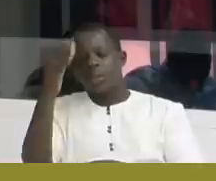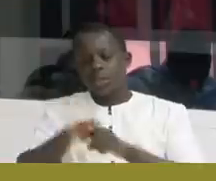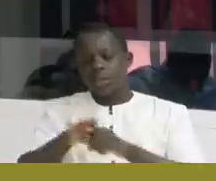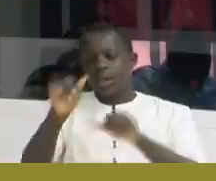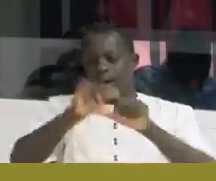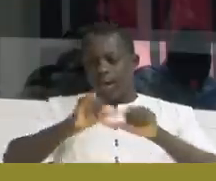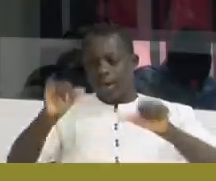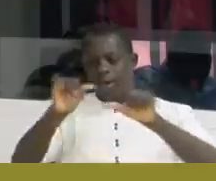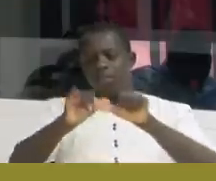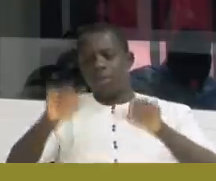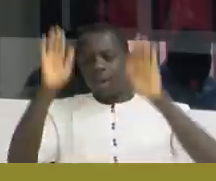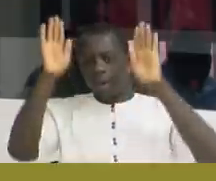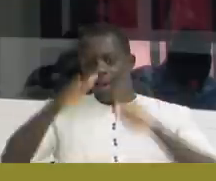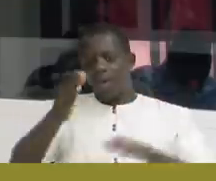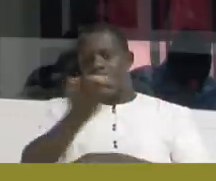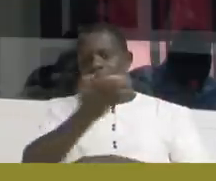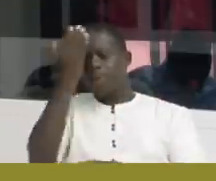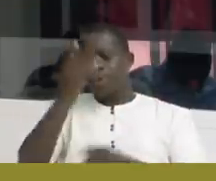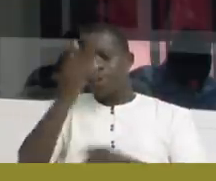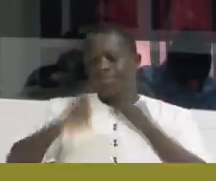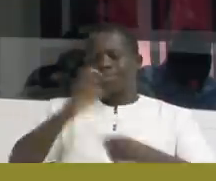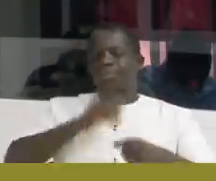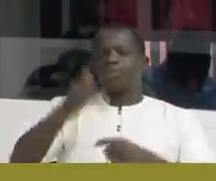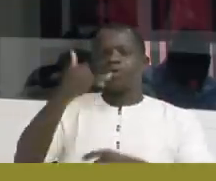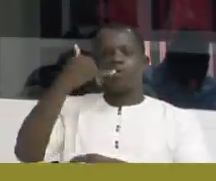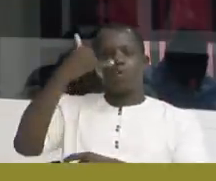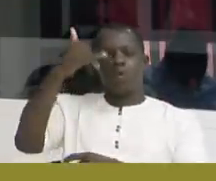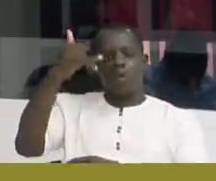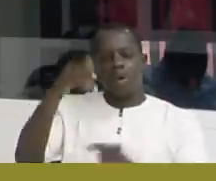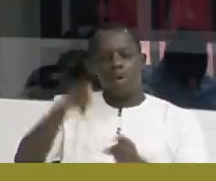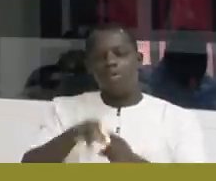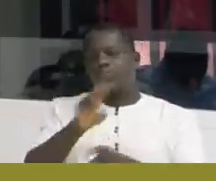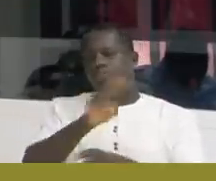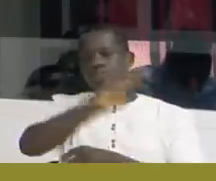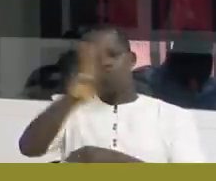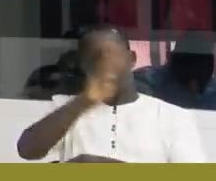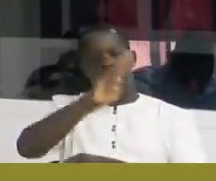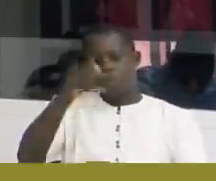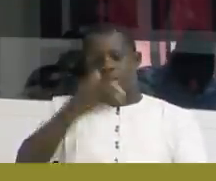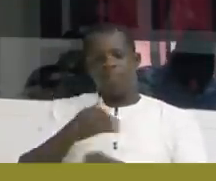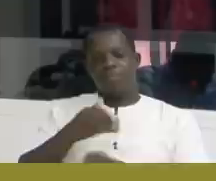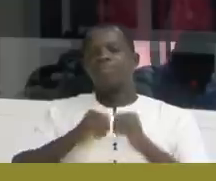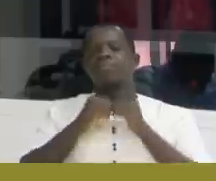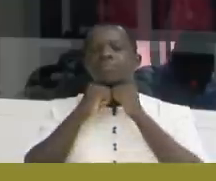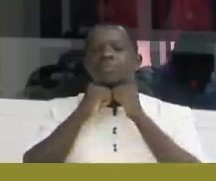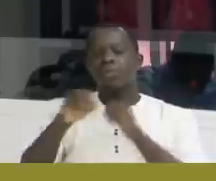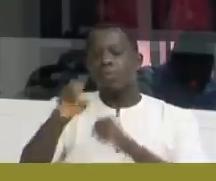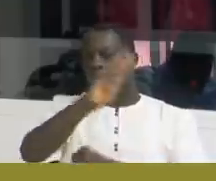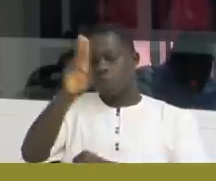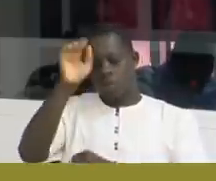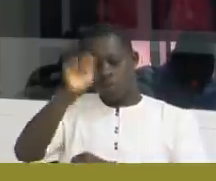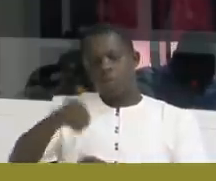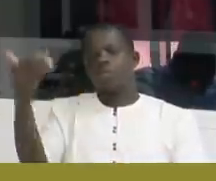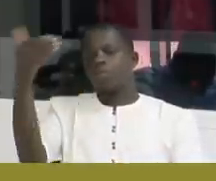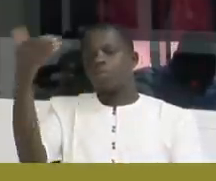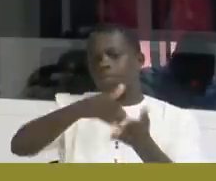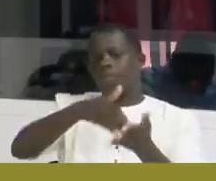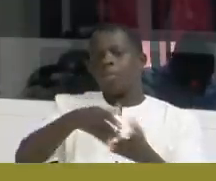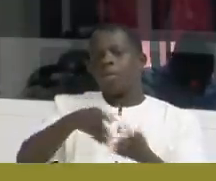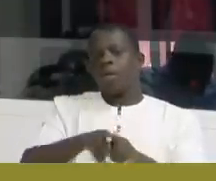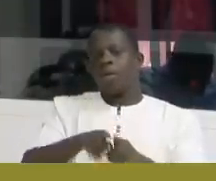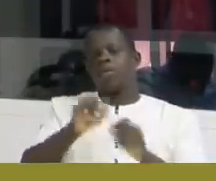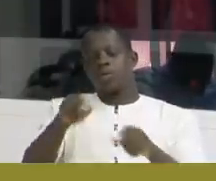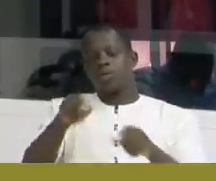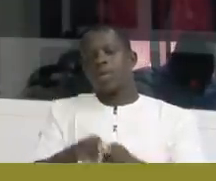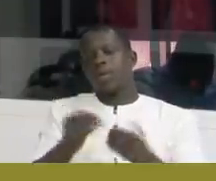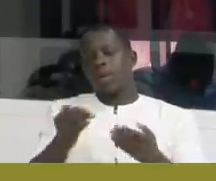and he called again, and I said no, there's no Sana. He said no, he's going to come and then close the